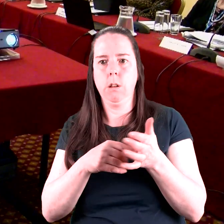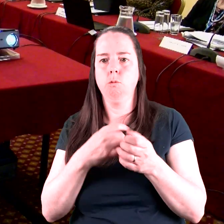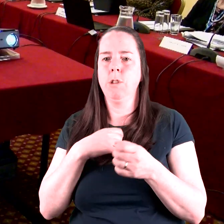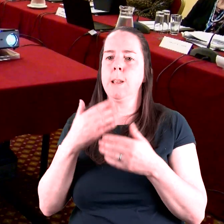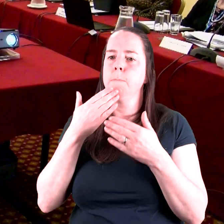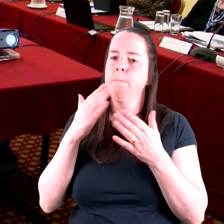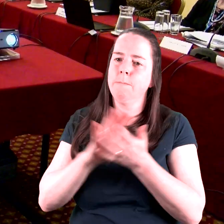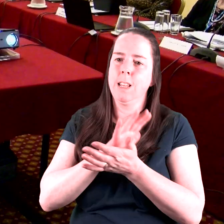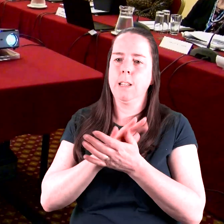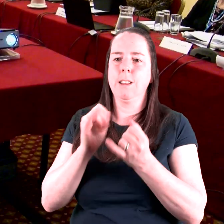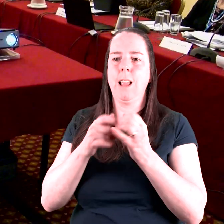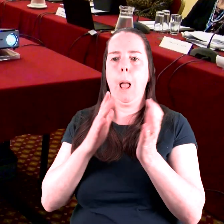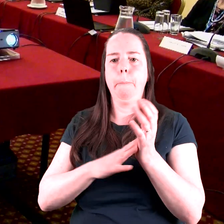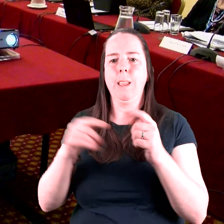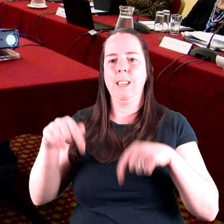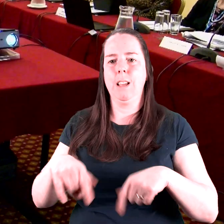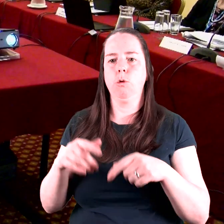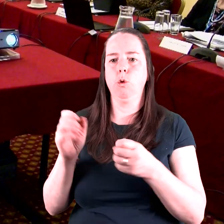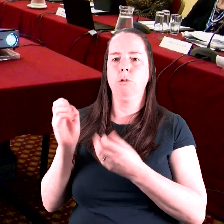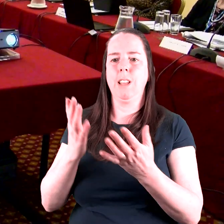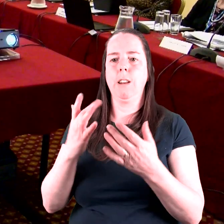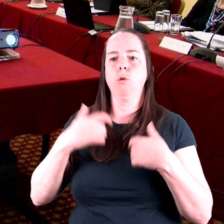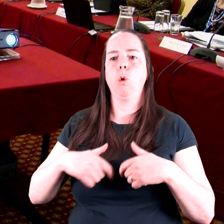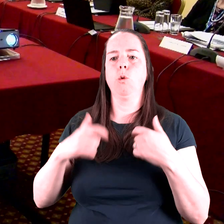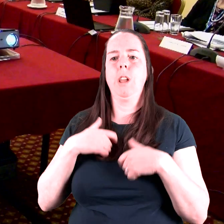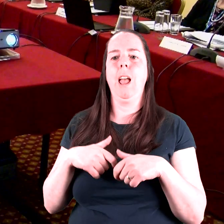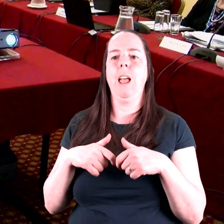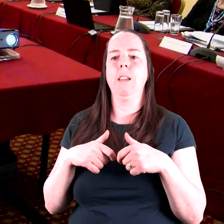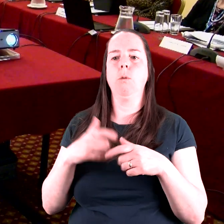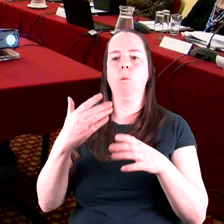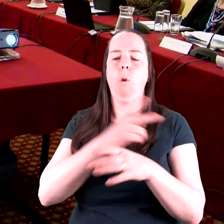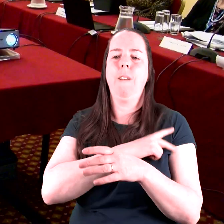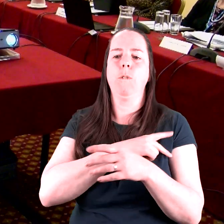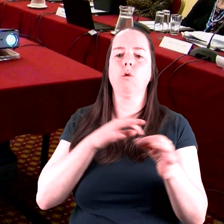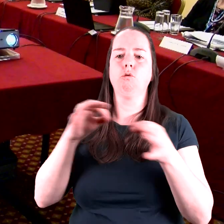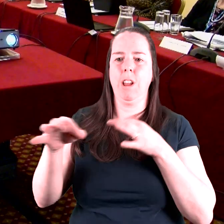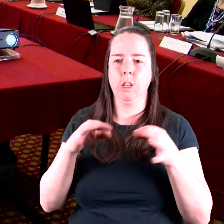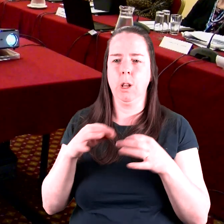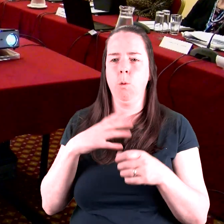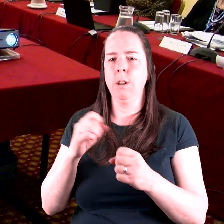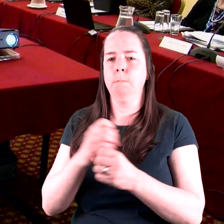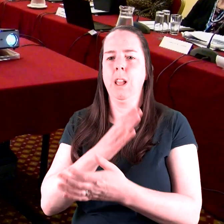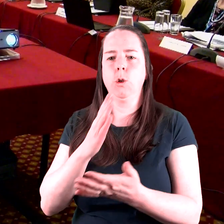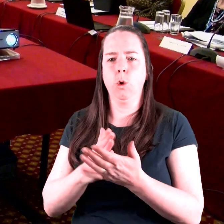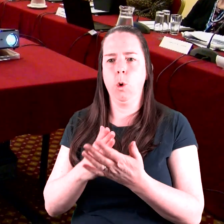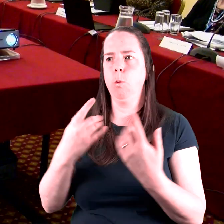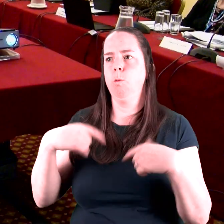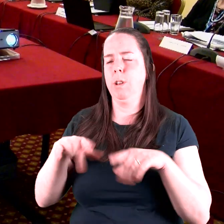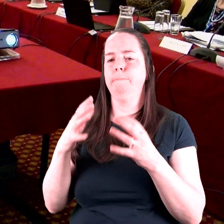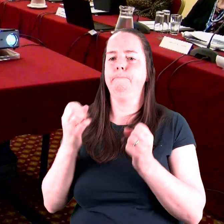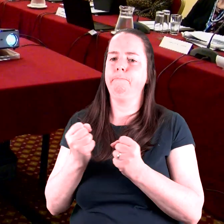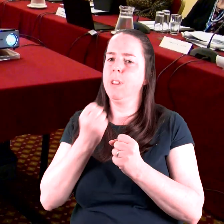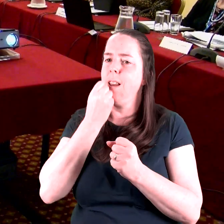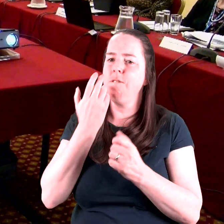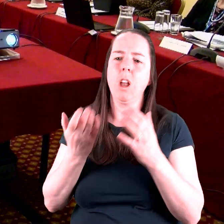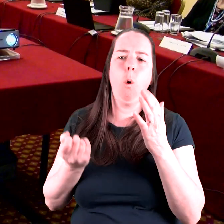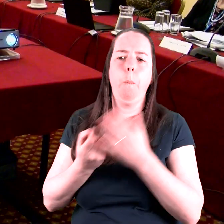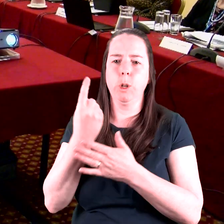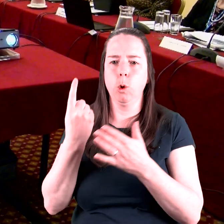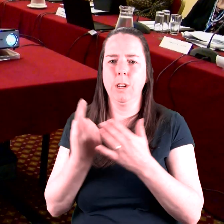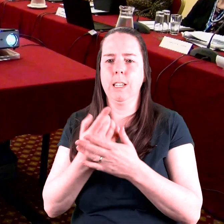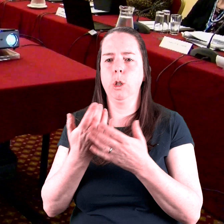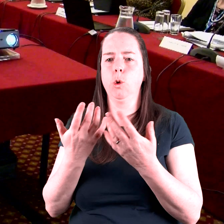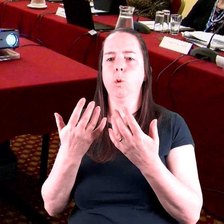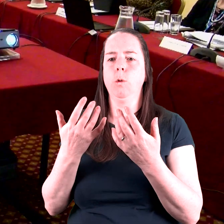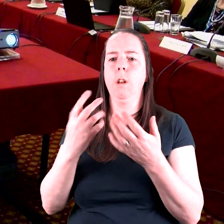I'm really, really pleased that Sam's here to present the social care workforce strategy, and I just want to make sure that we take every